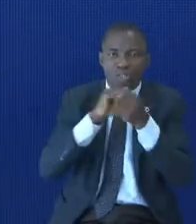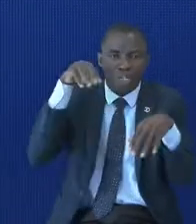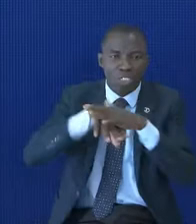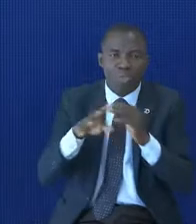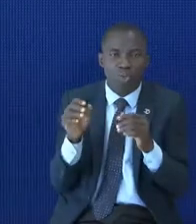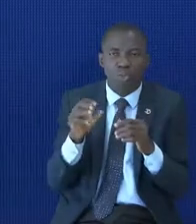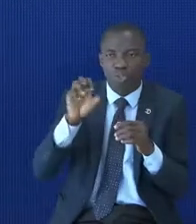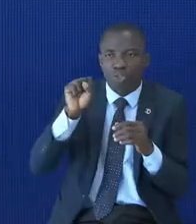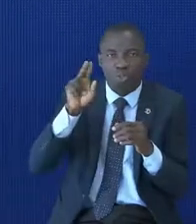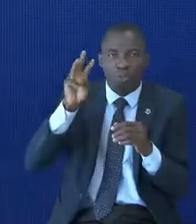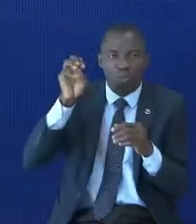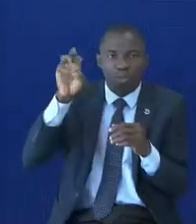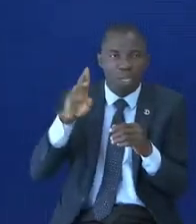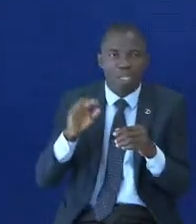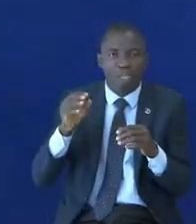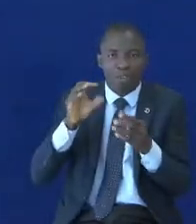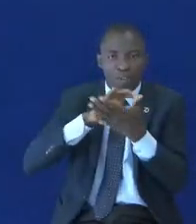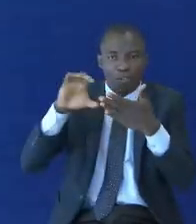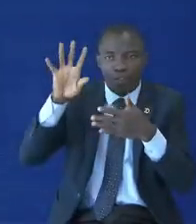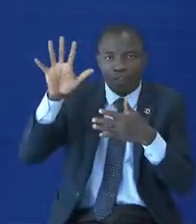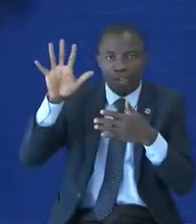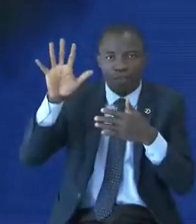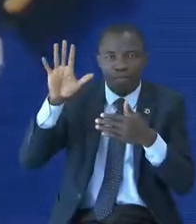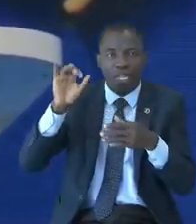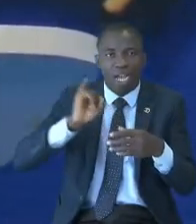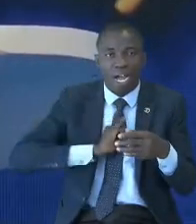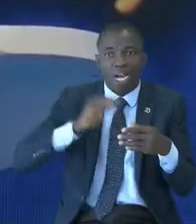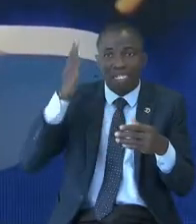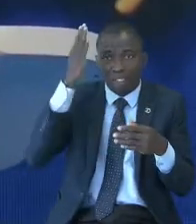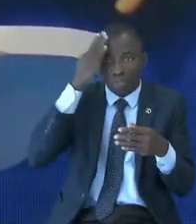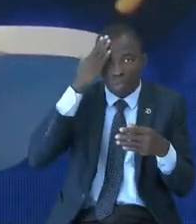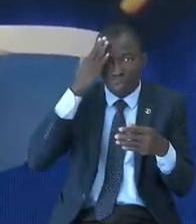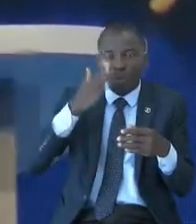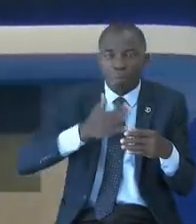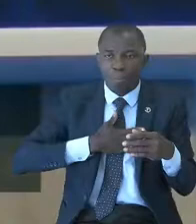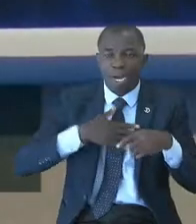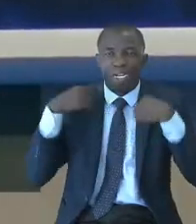says, I acknowledge my sin.